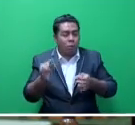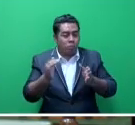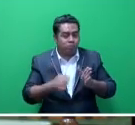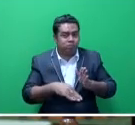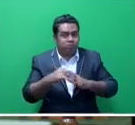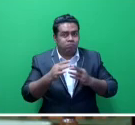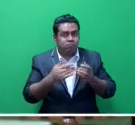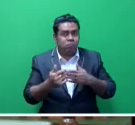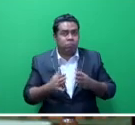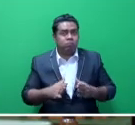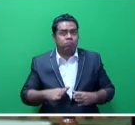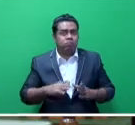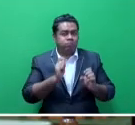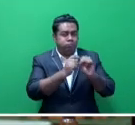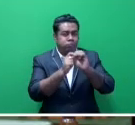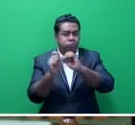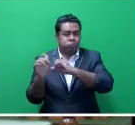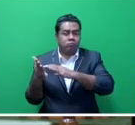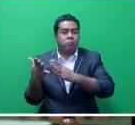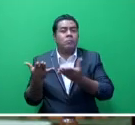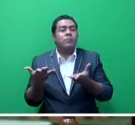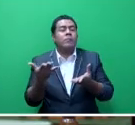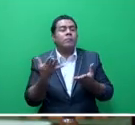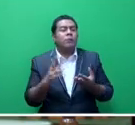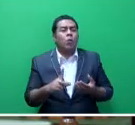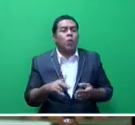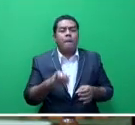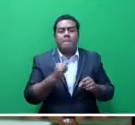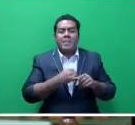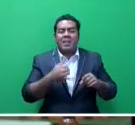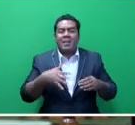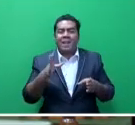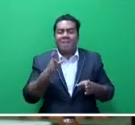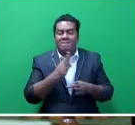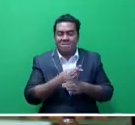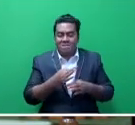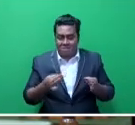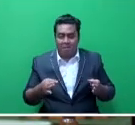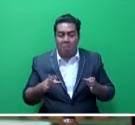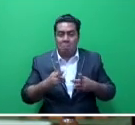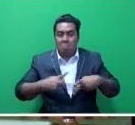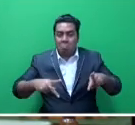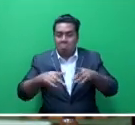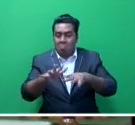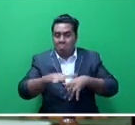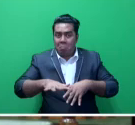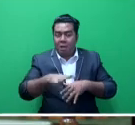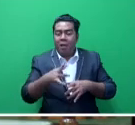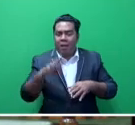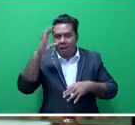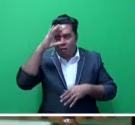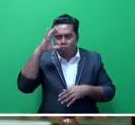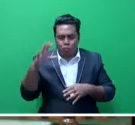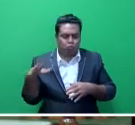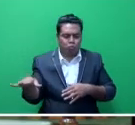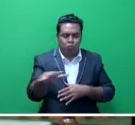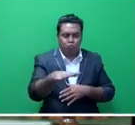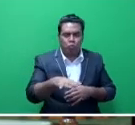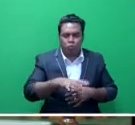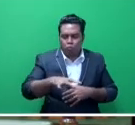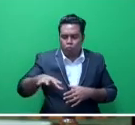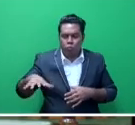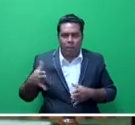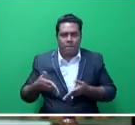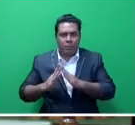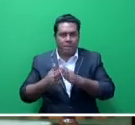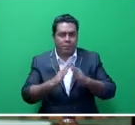over $6 million for upgrade and maintenance of medical facilities around the country. As part of the public-private partnership arrangement with Healthcare